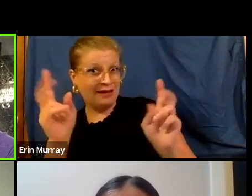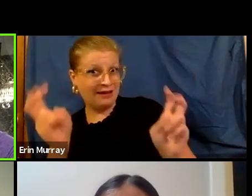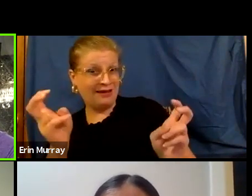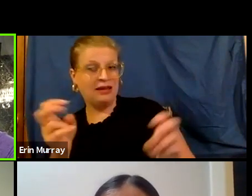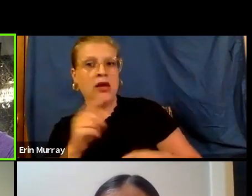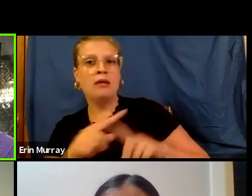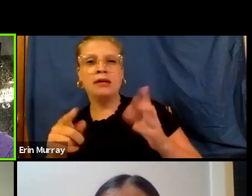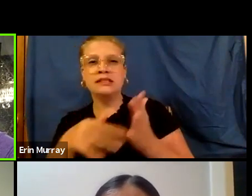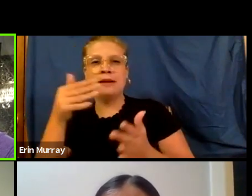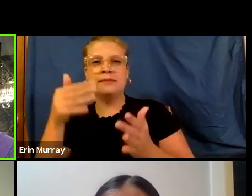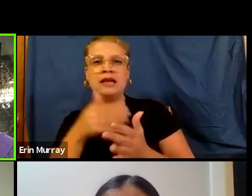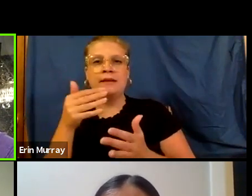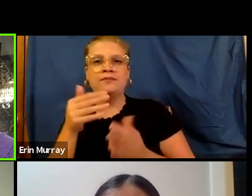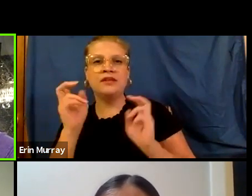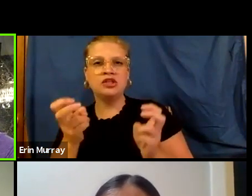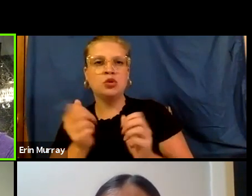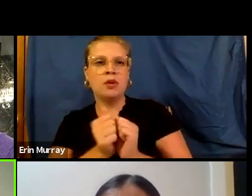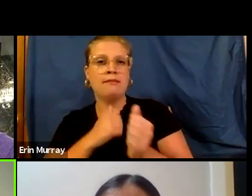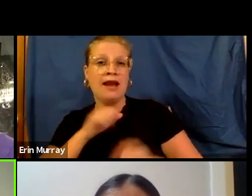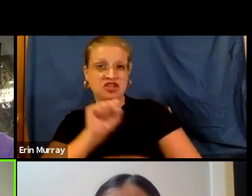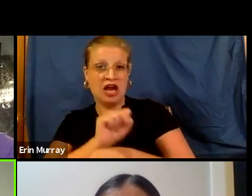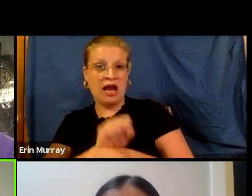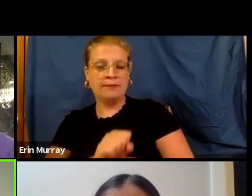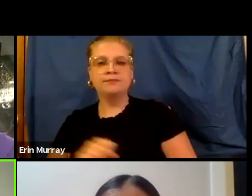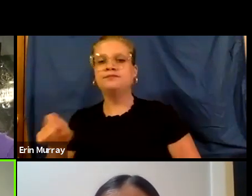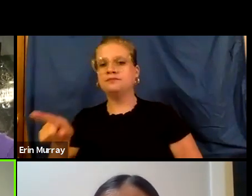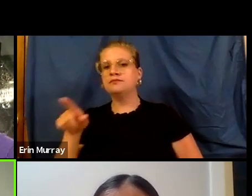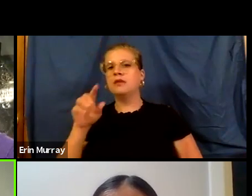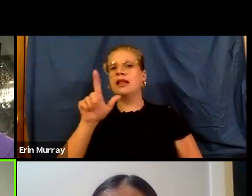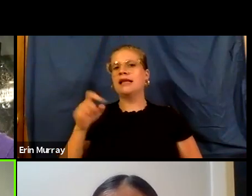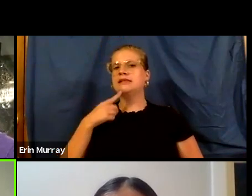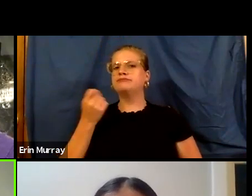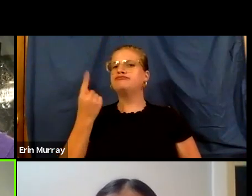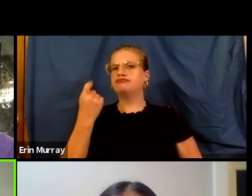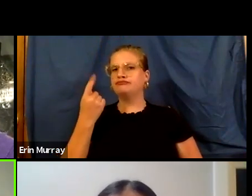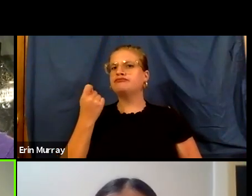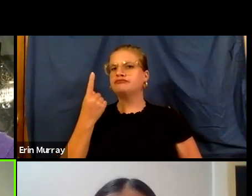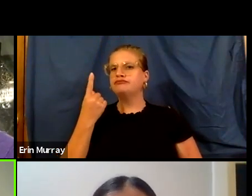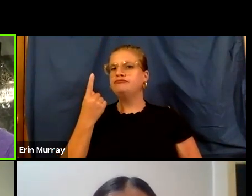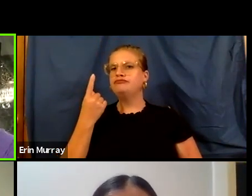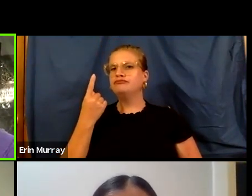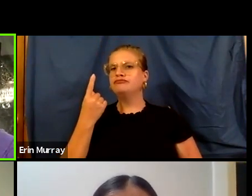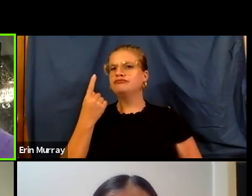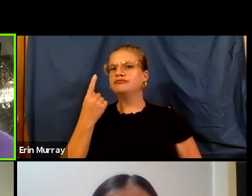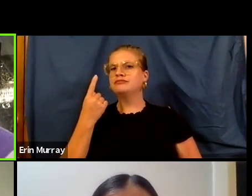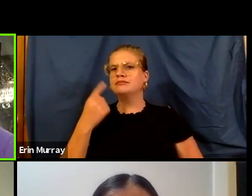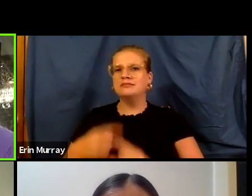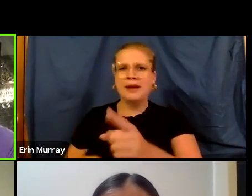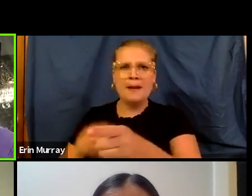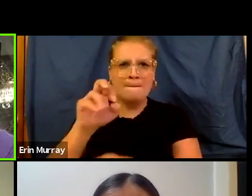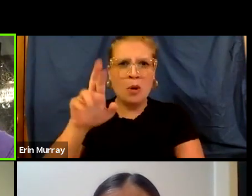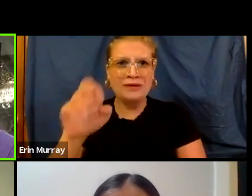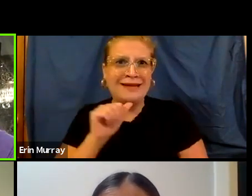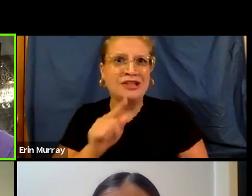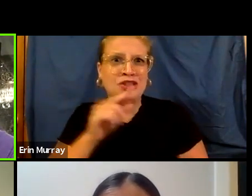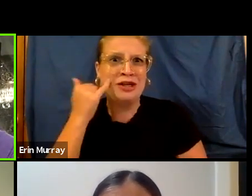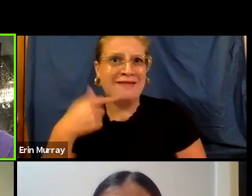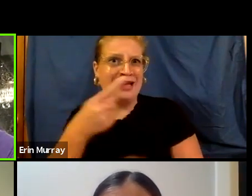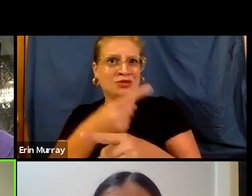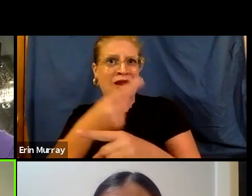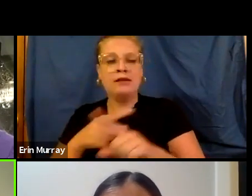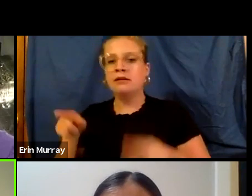there's an issue with my job situation. Yes. And also, right. And also to get